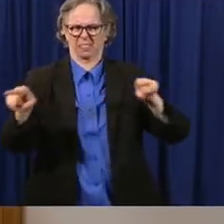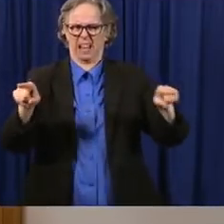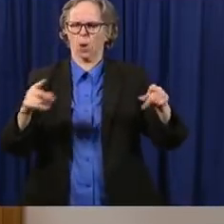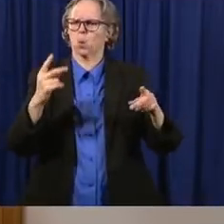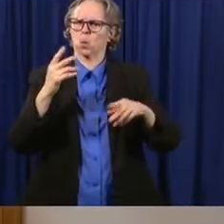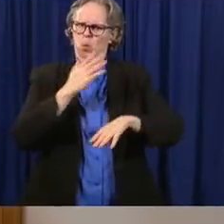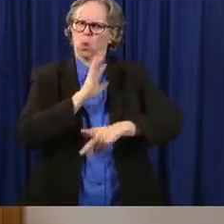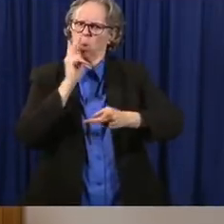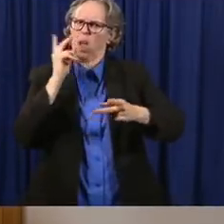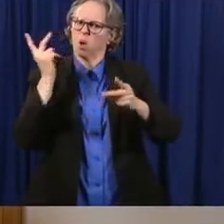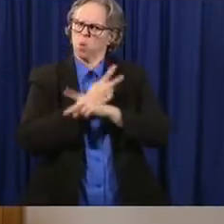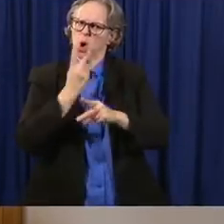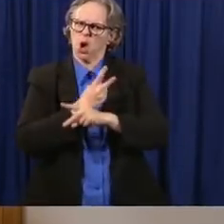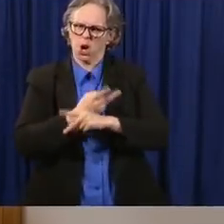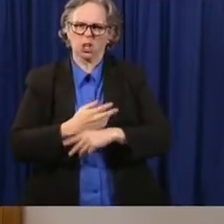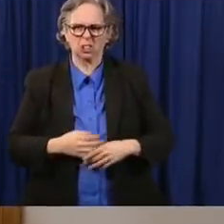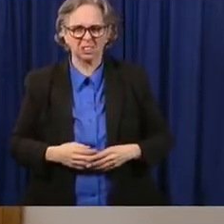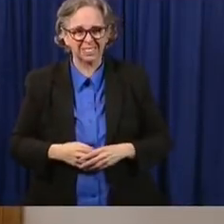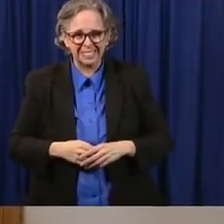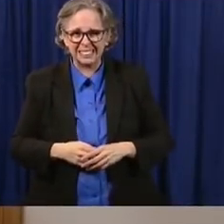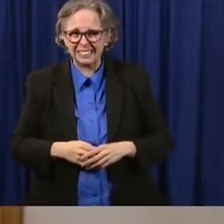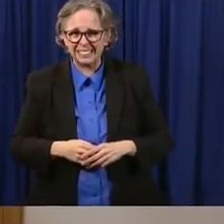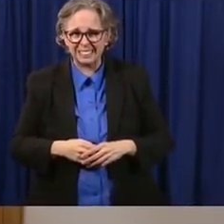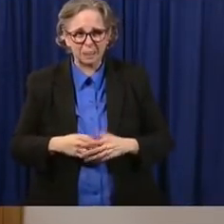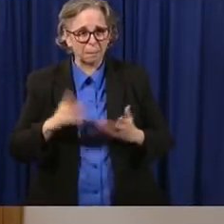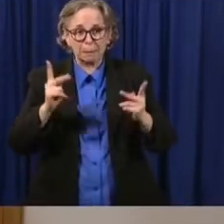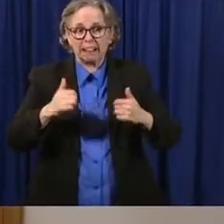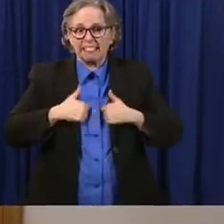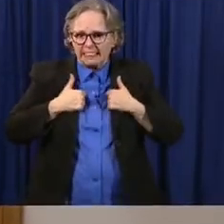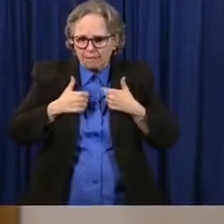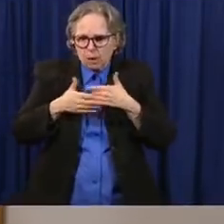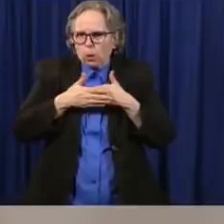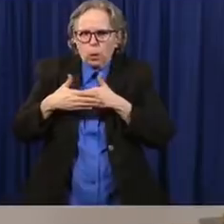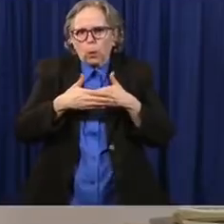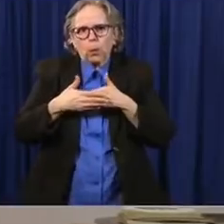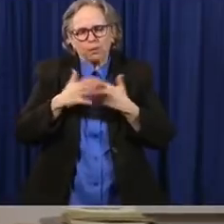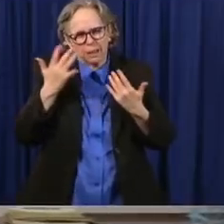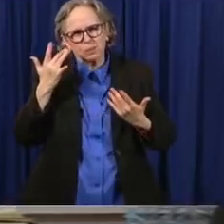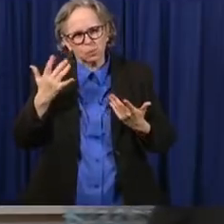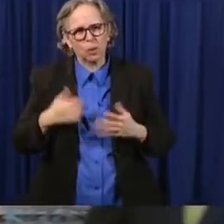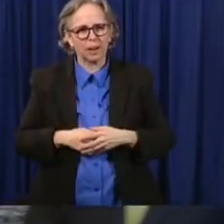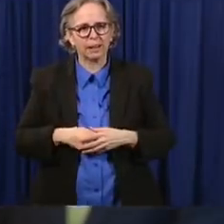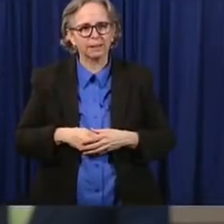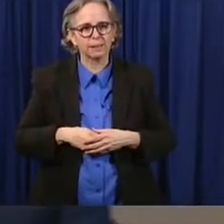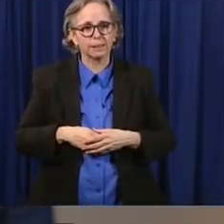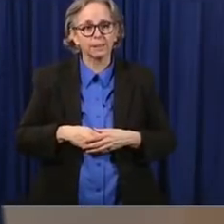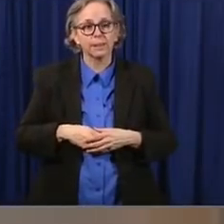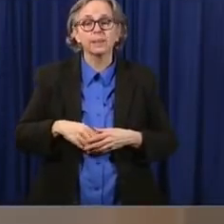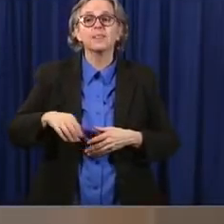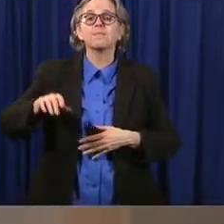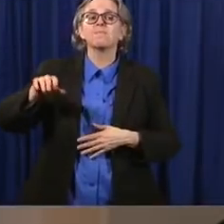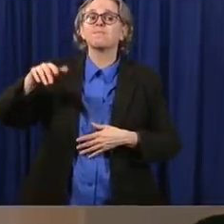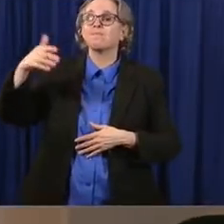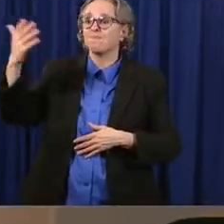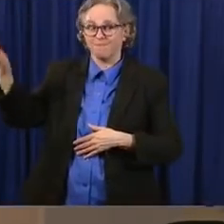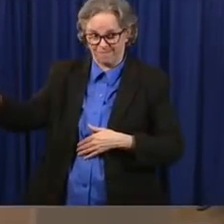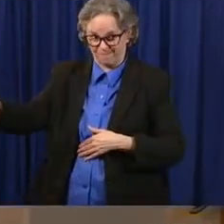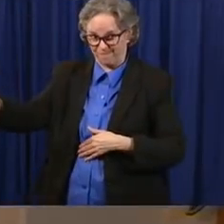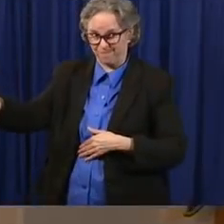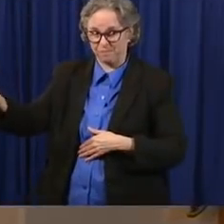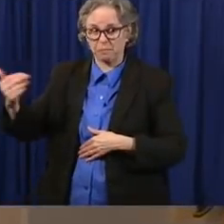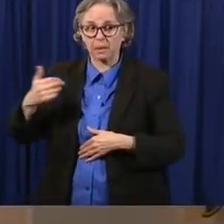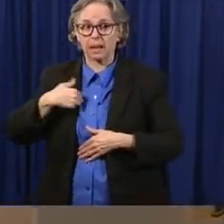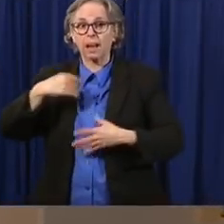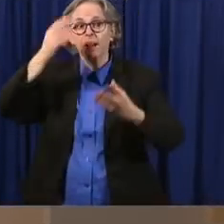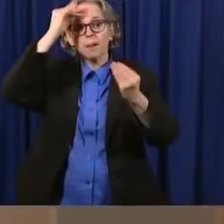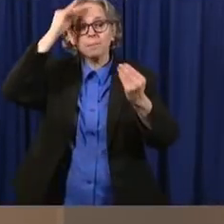just because of the way people live together. So I have a bit of an update on the 1099 question that I